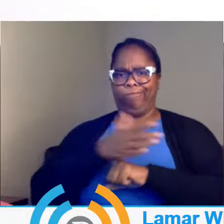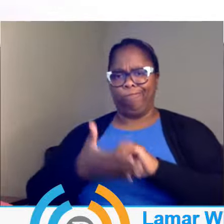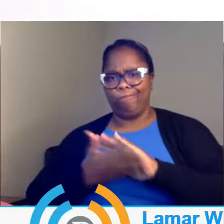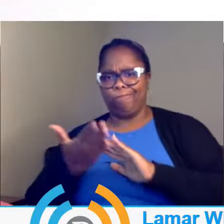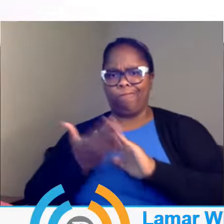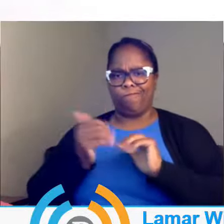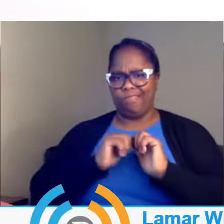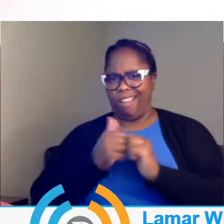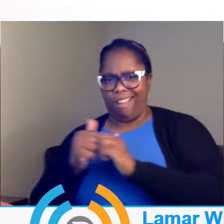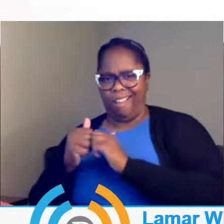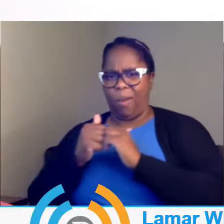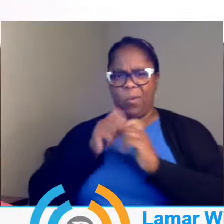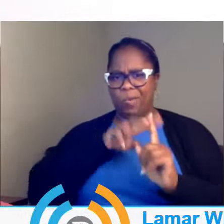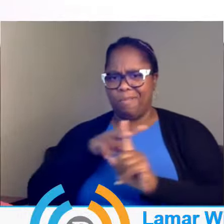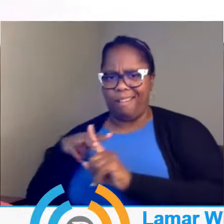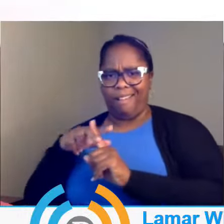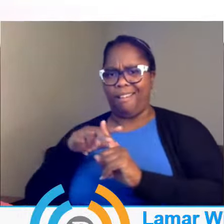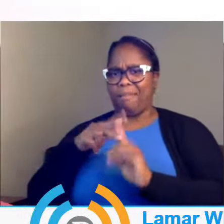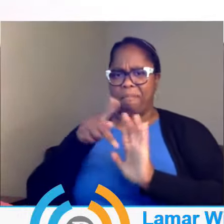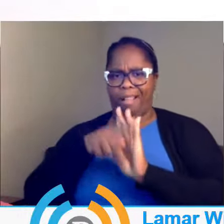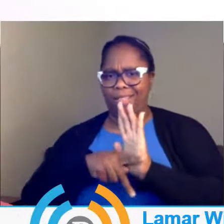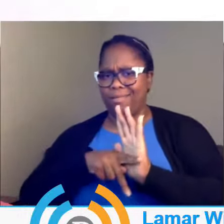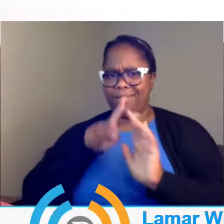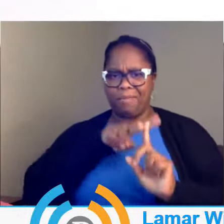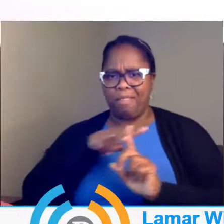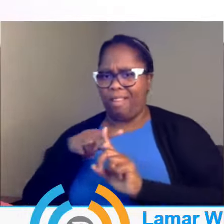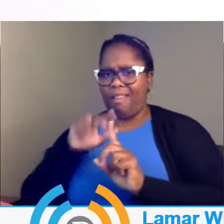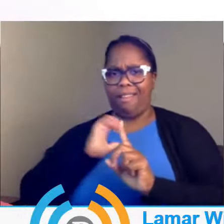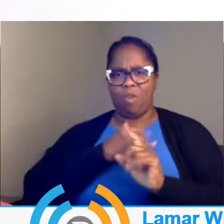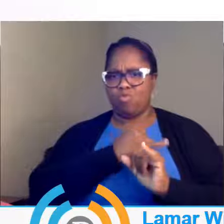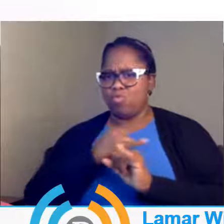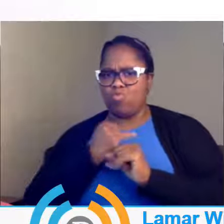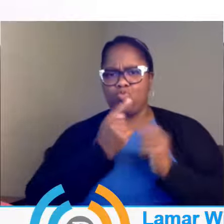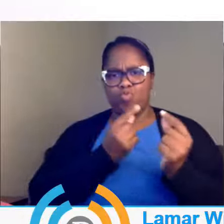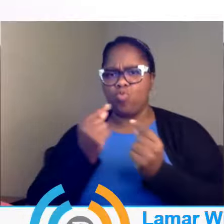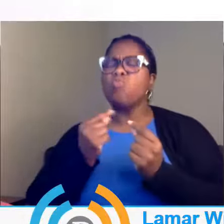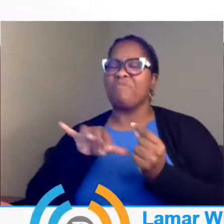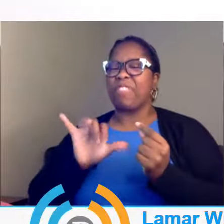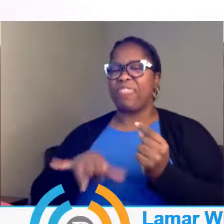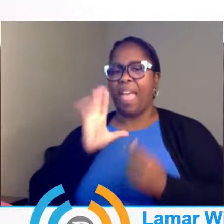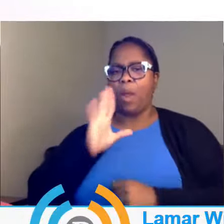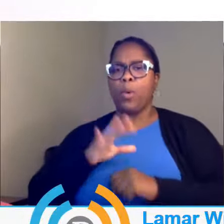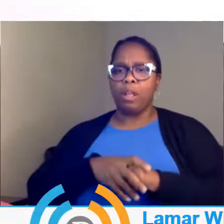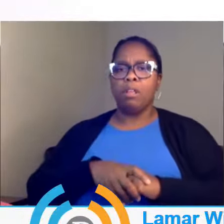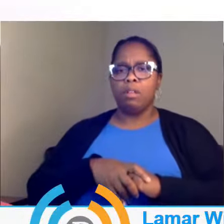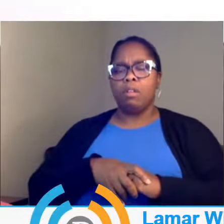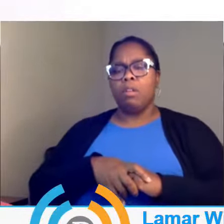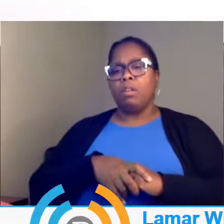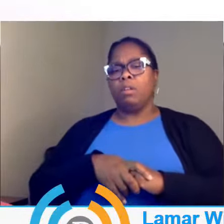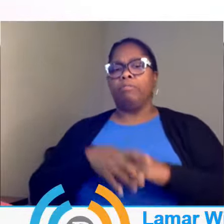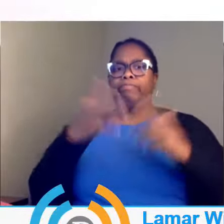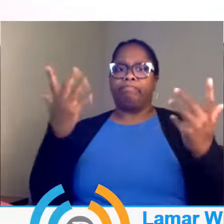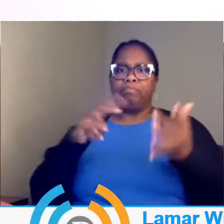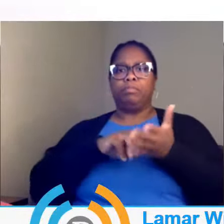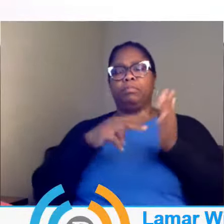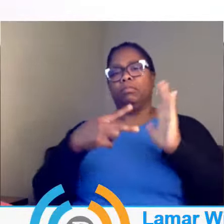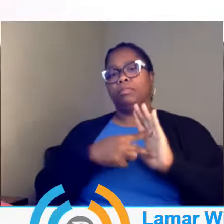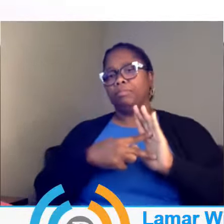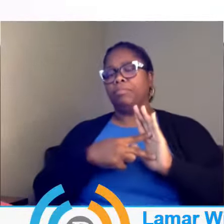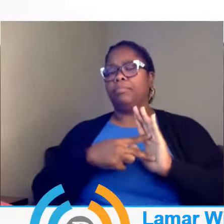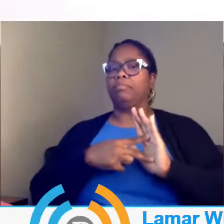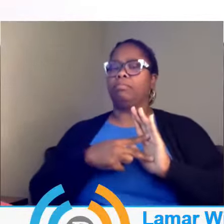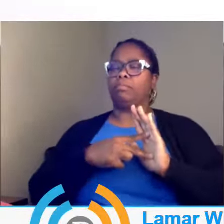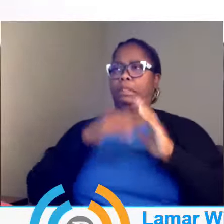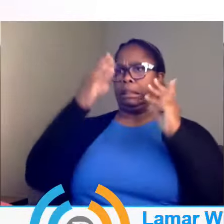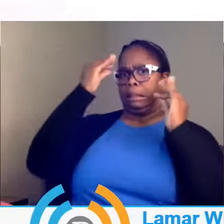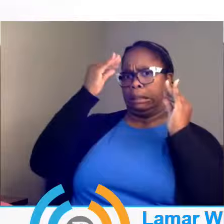in our institutions. Whether that means uh, starting to rethink and